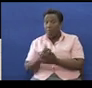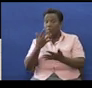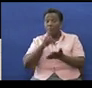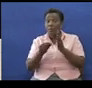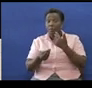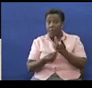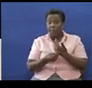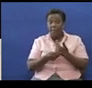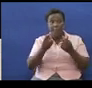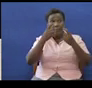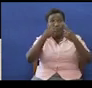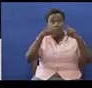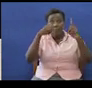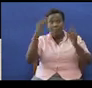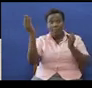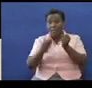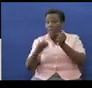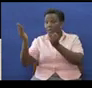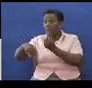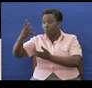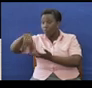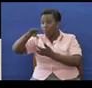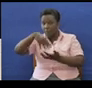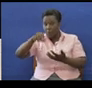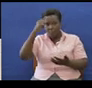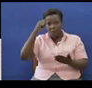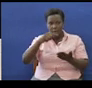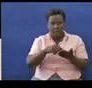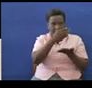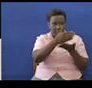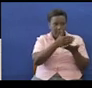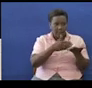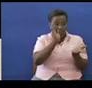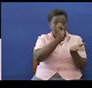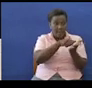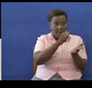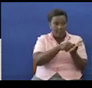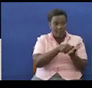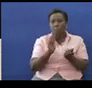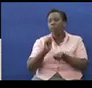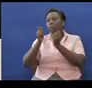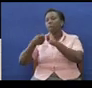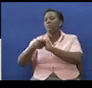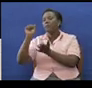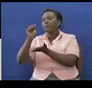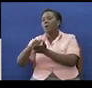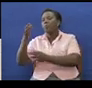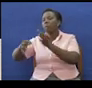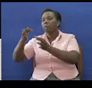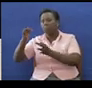an arid area into the arid area, or you can turn it into a desert. And we know